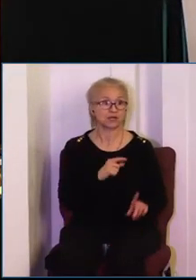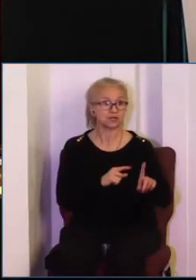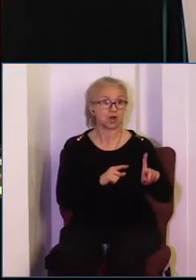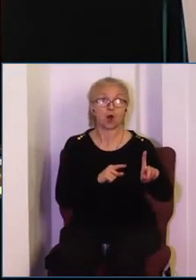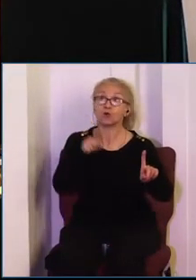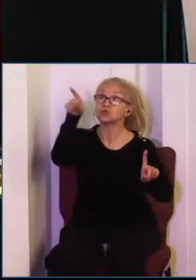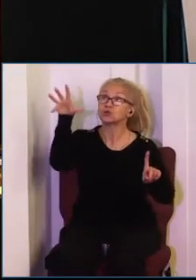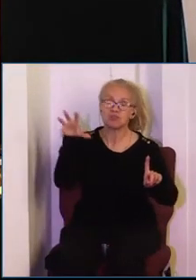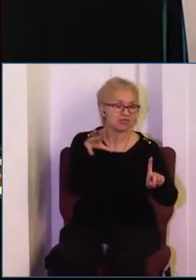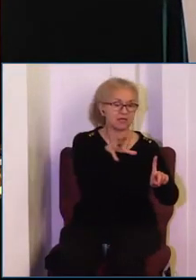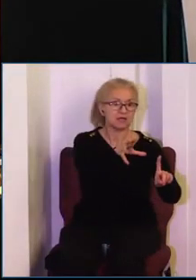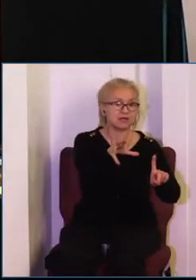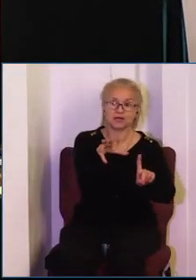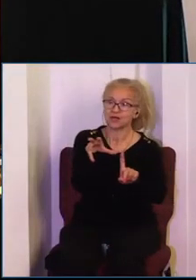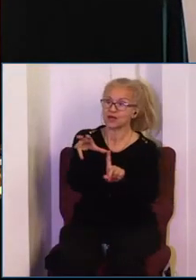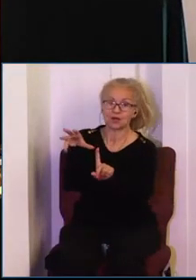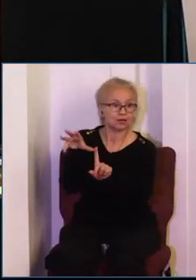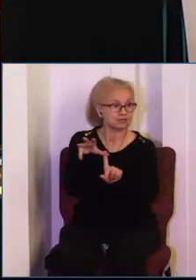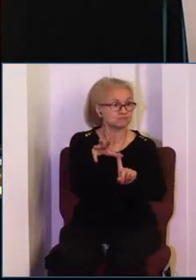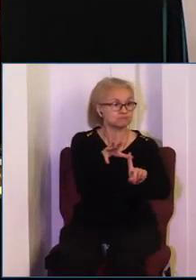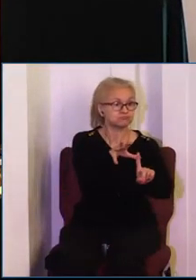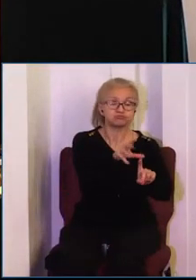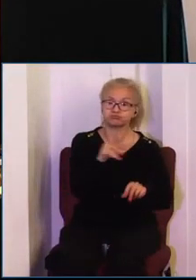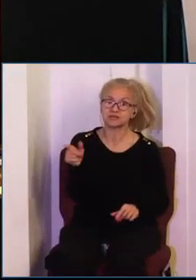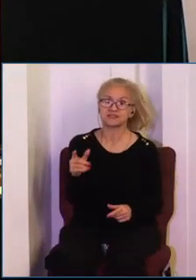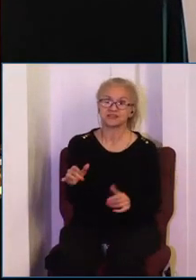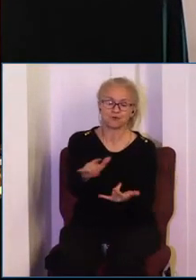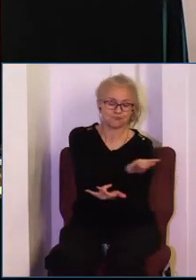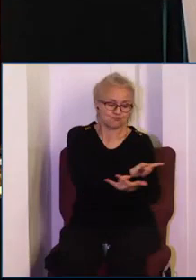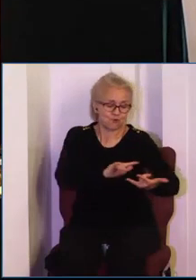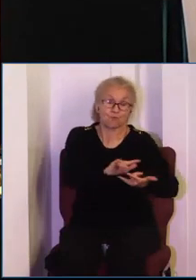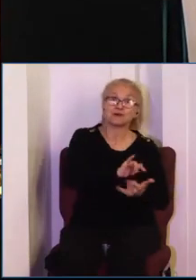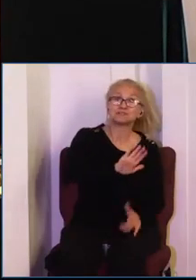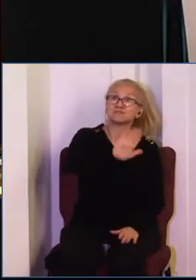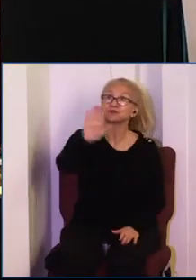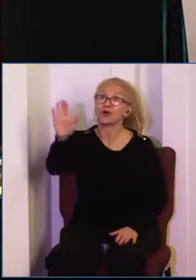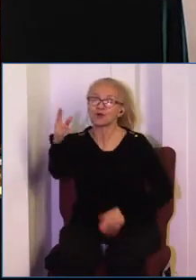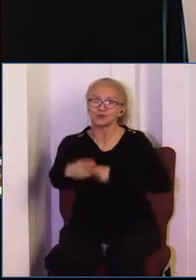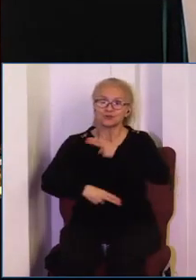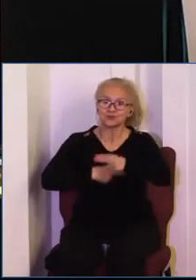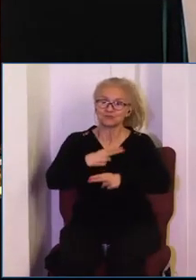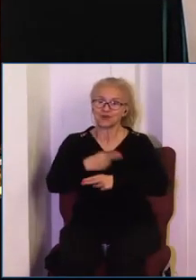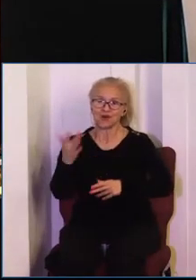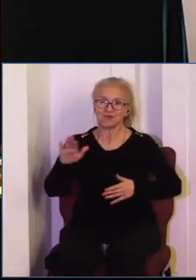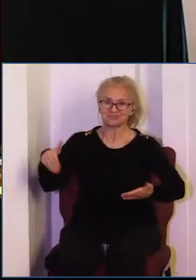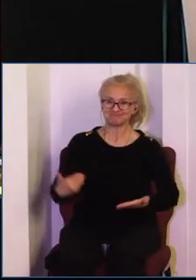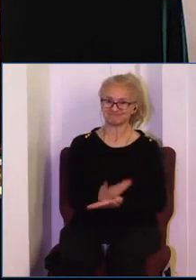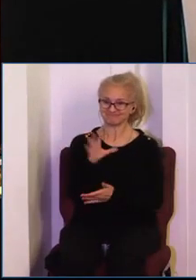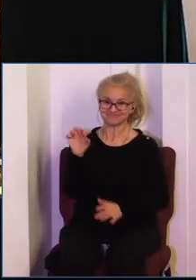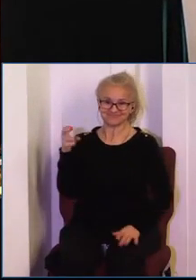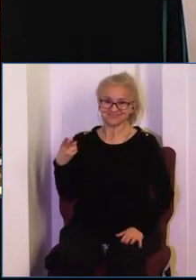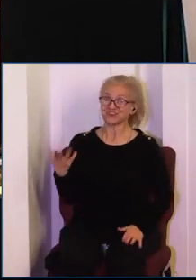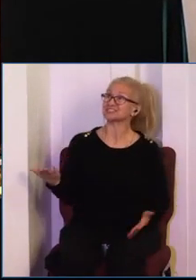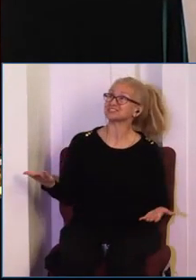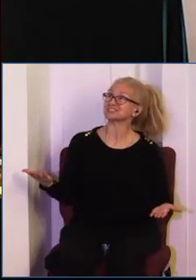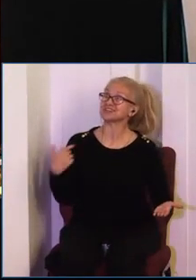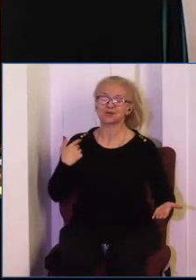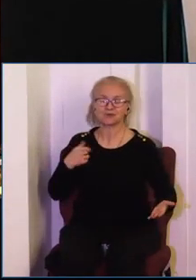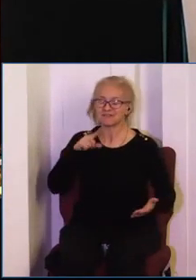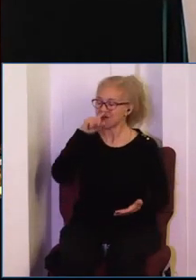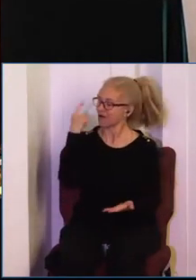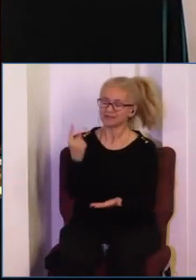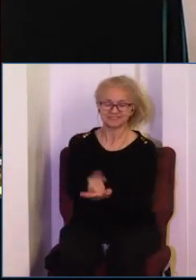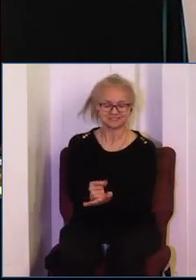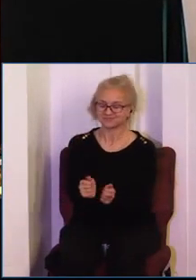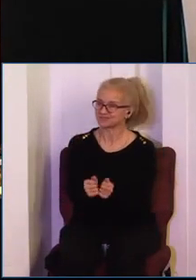you are. The romance of your universe is always fresh, and we fall in love